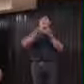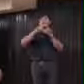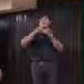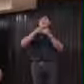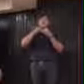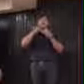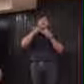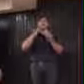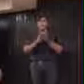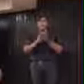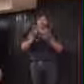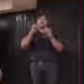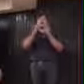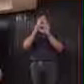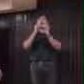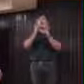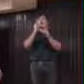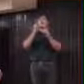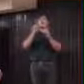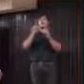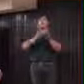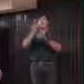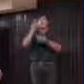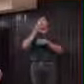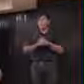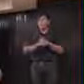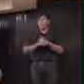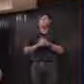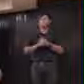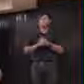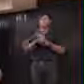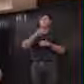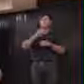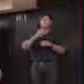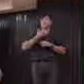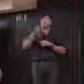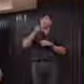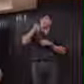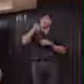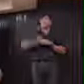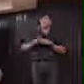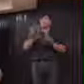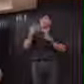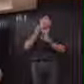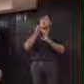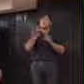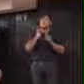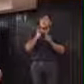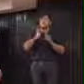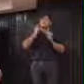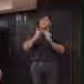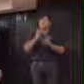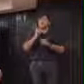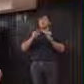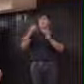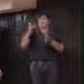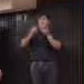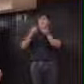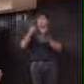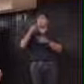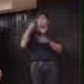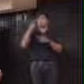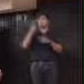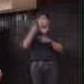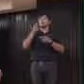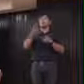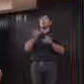himself. And I think in some ways, perhaps he's gotten a bad rap because I agree with Janali that he too is dealing